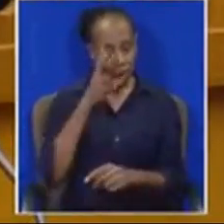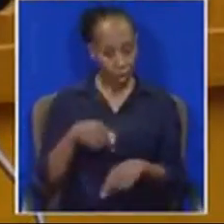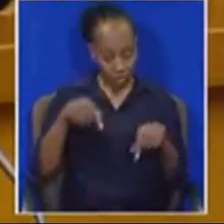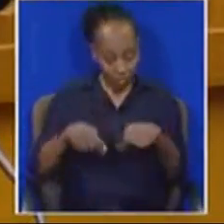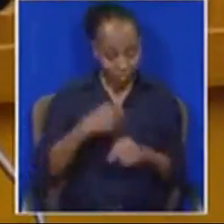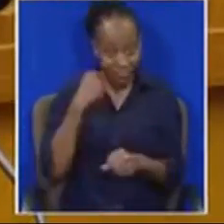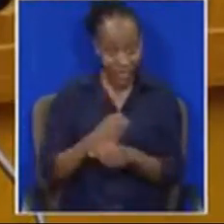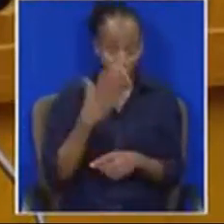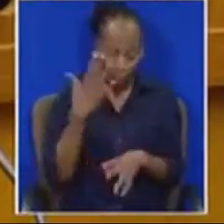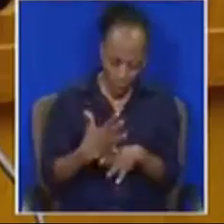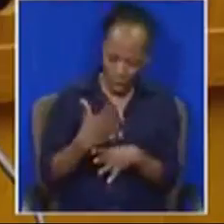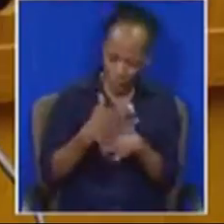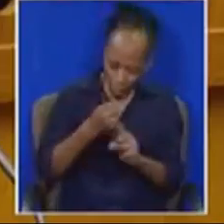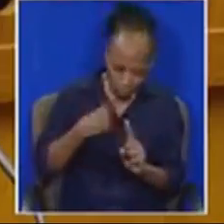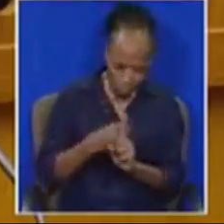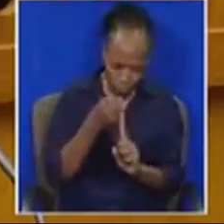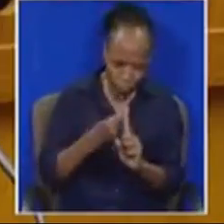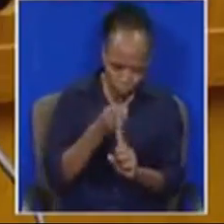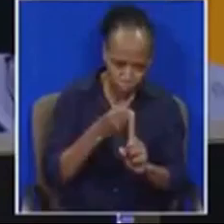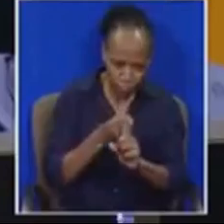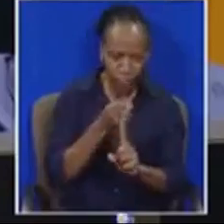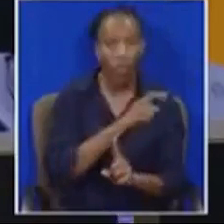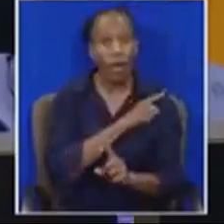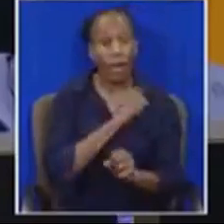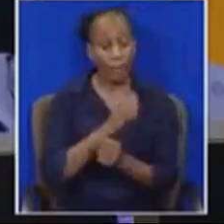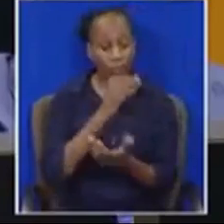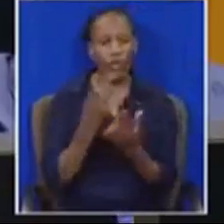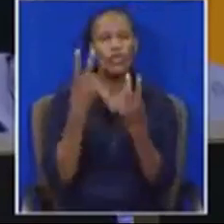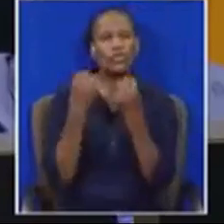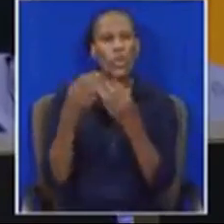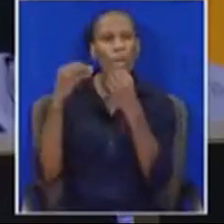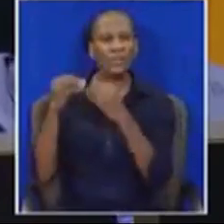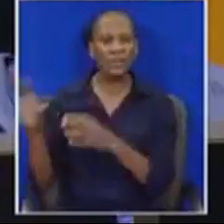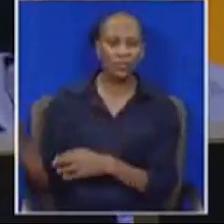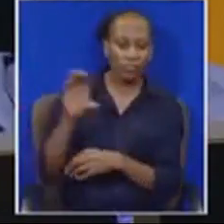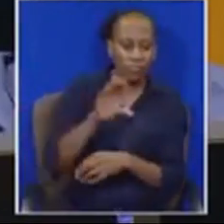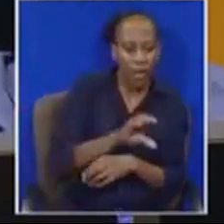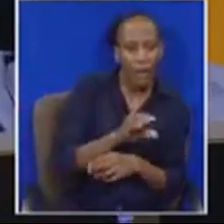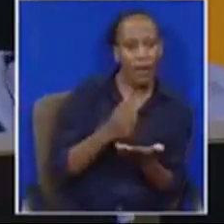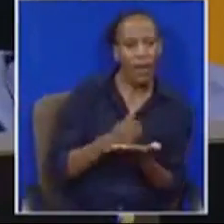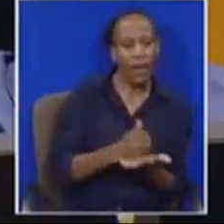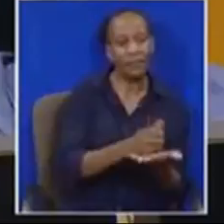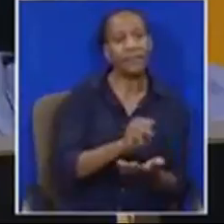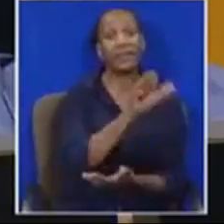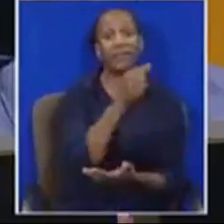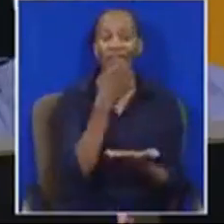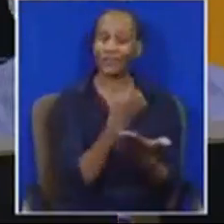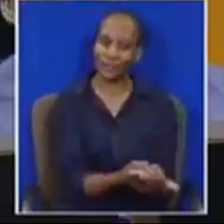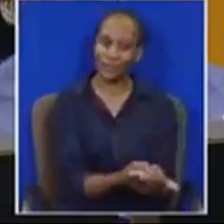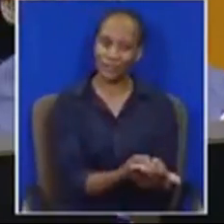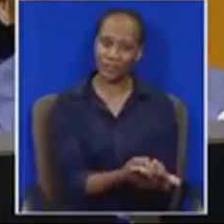year to encourage significant new investment in our economy. To this